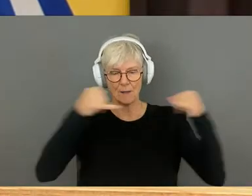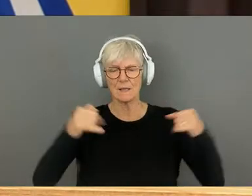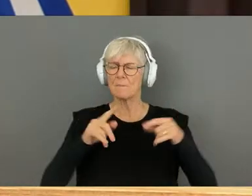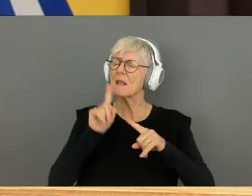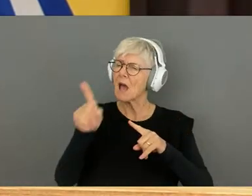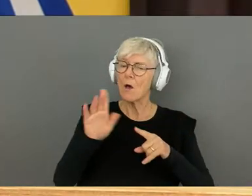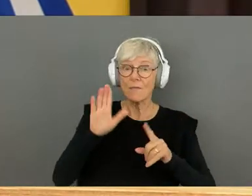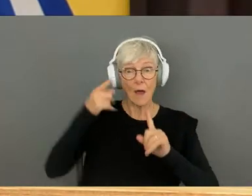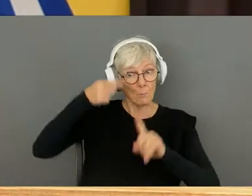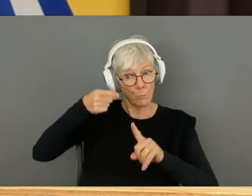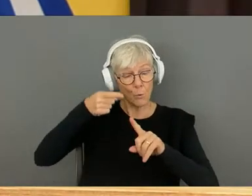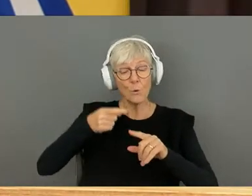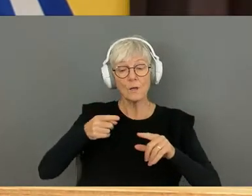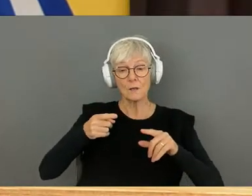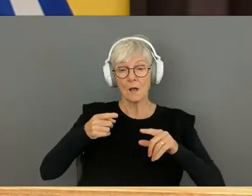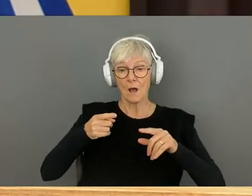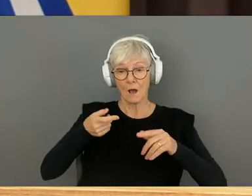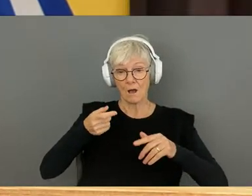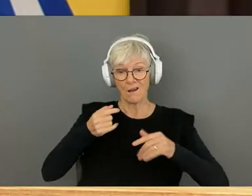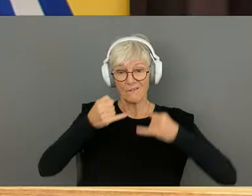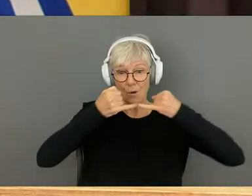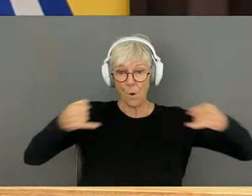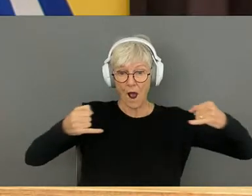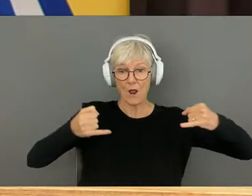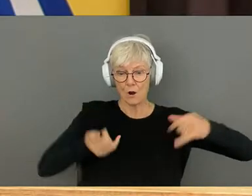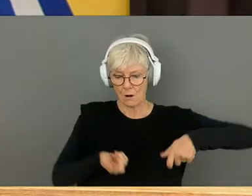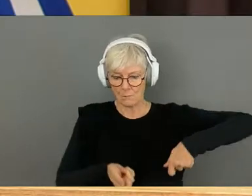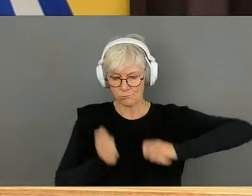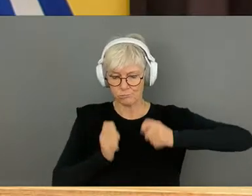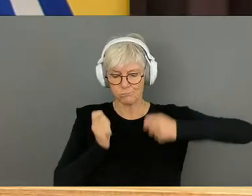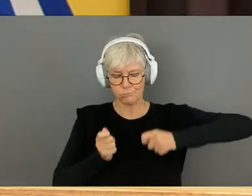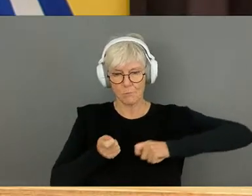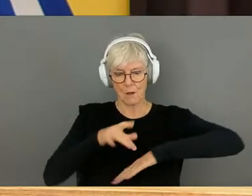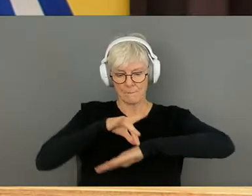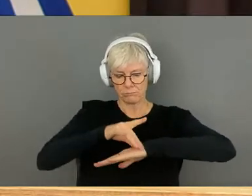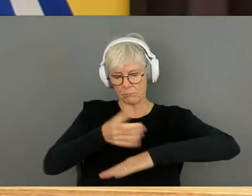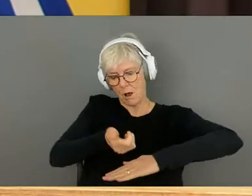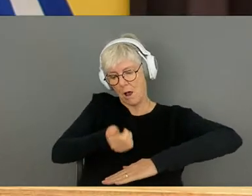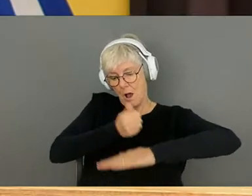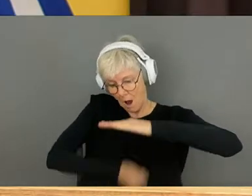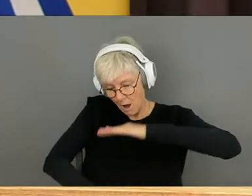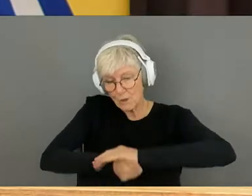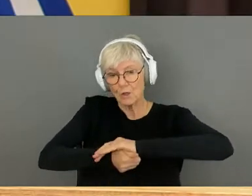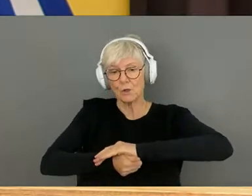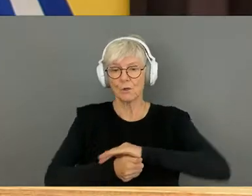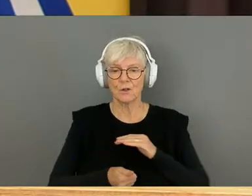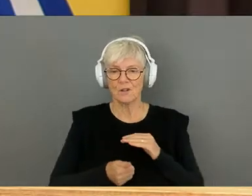astronomical. At this point, there's no business case to do that. Most utilities